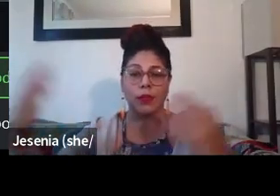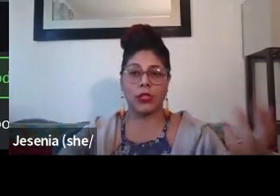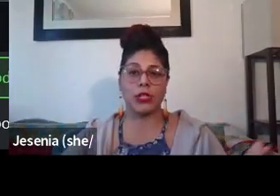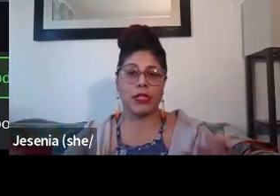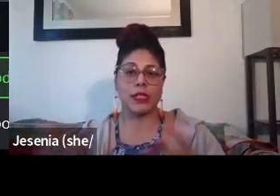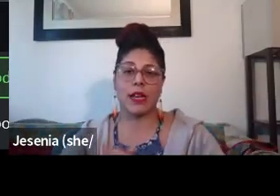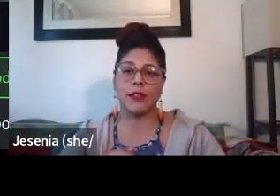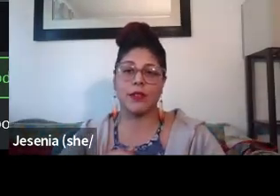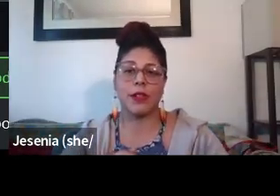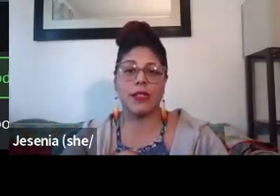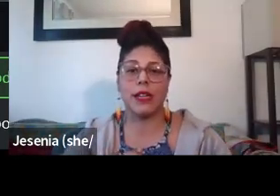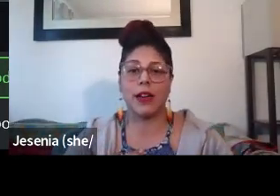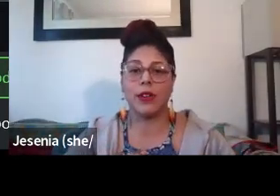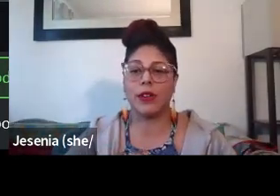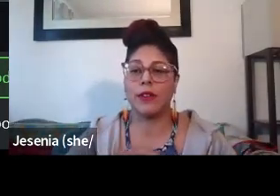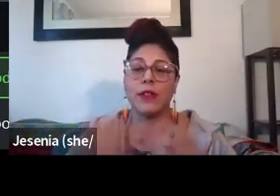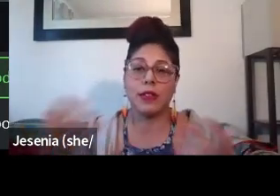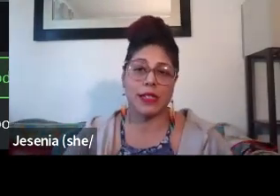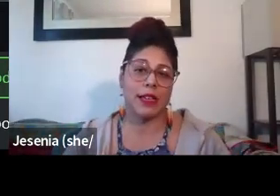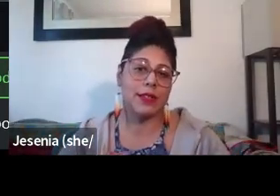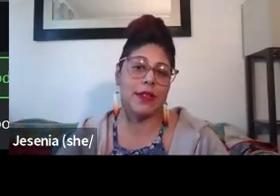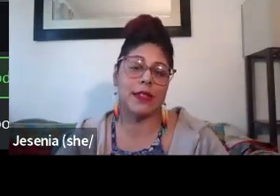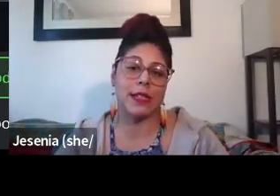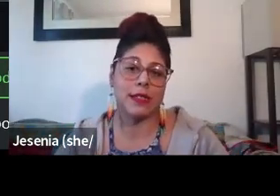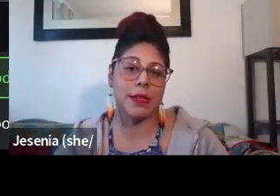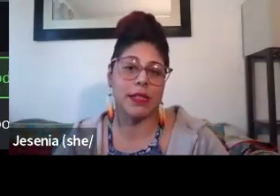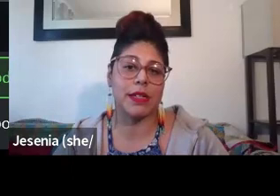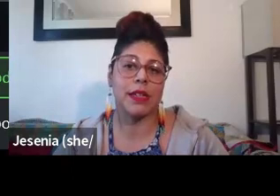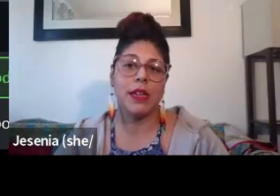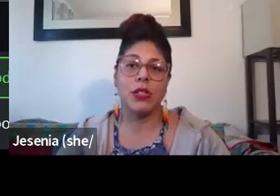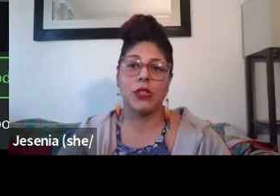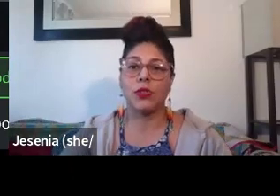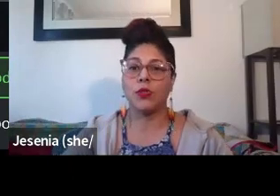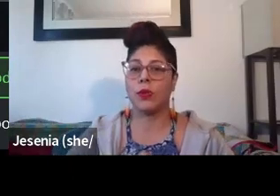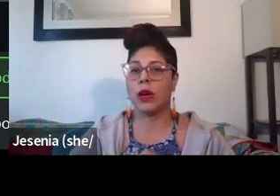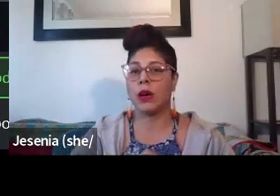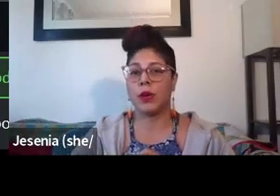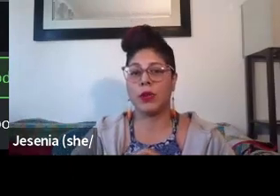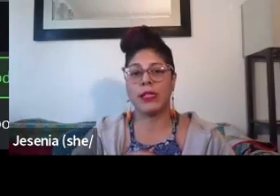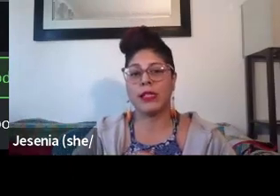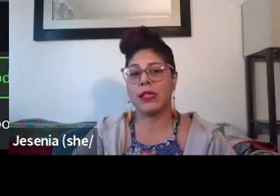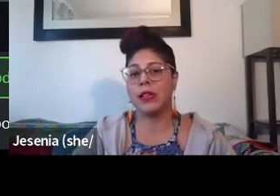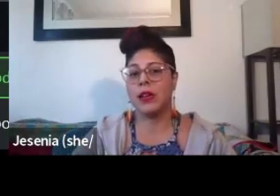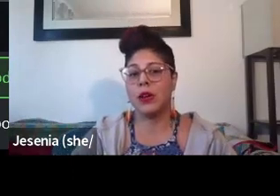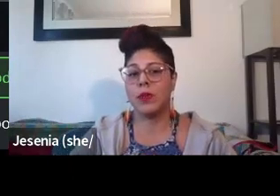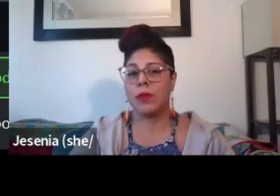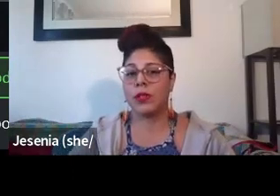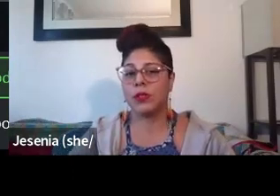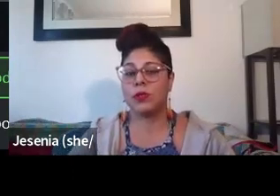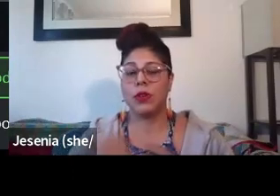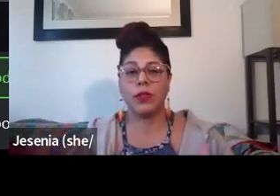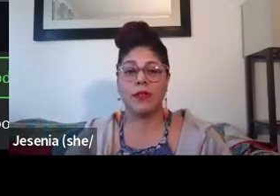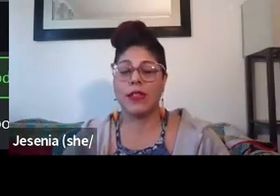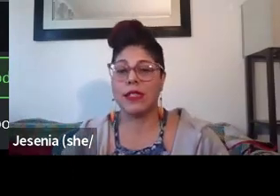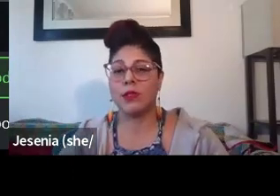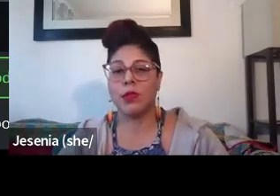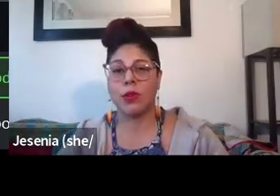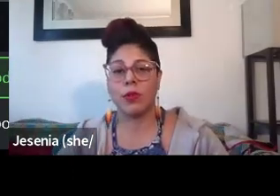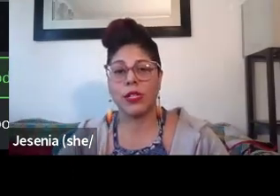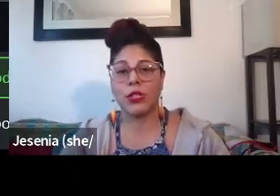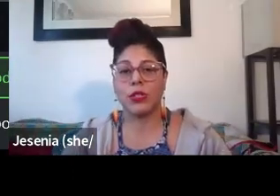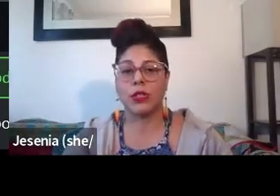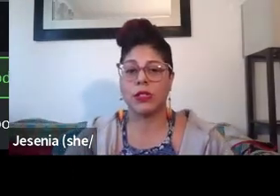to action, such as ResistBot, or sending people to find resources to contact their local representatives. And